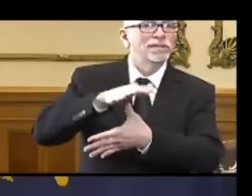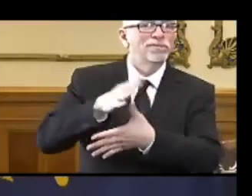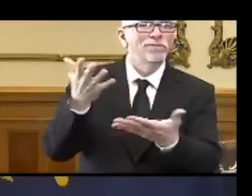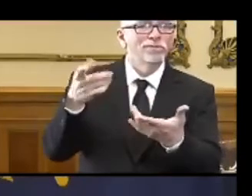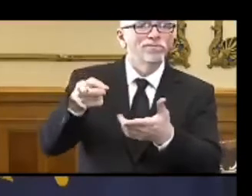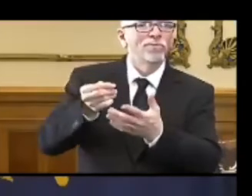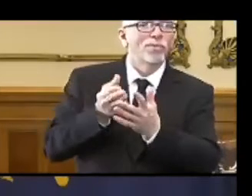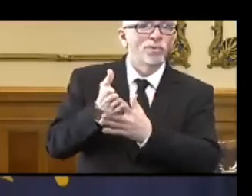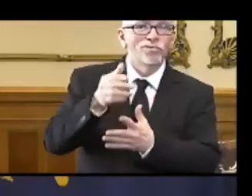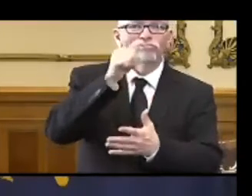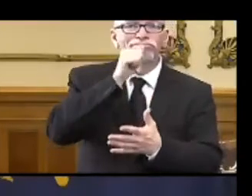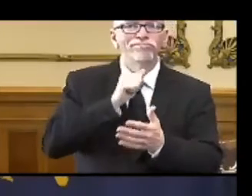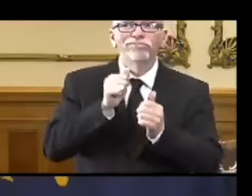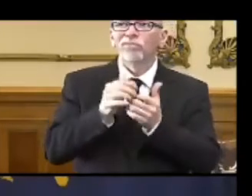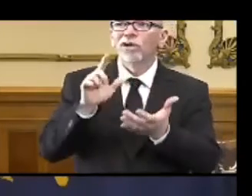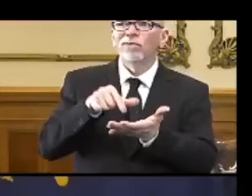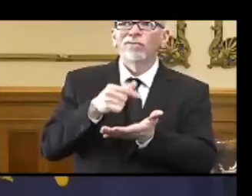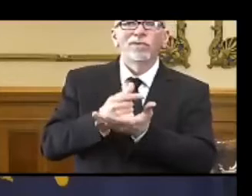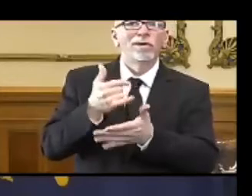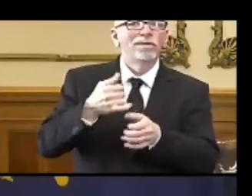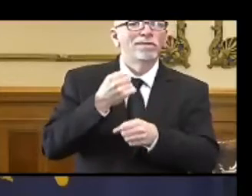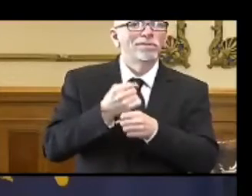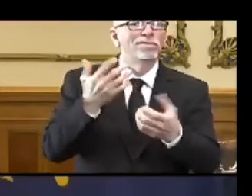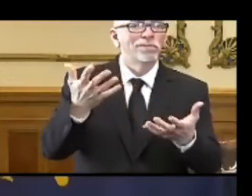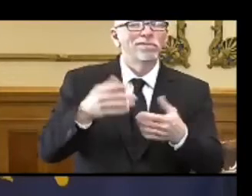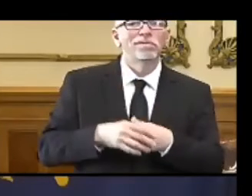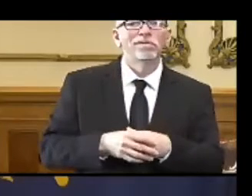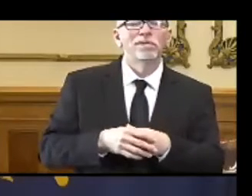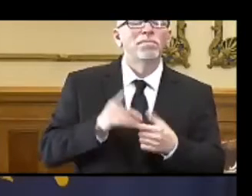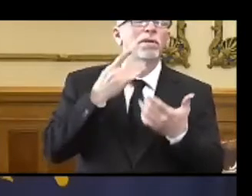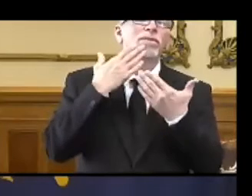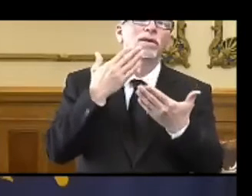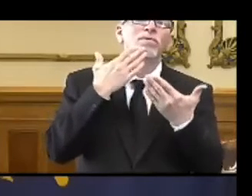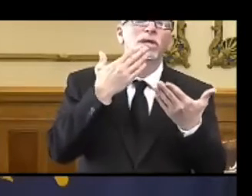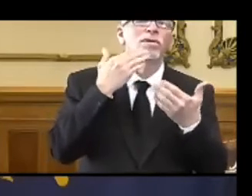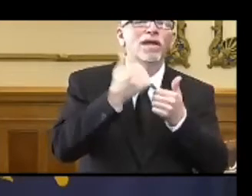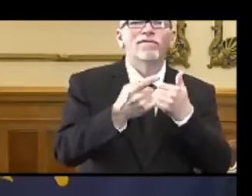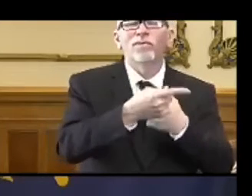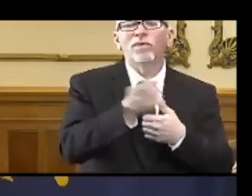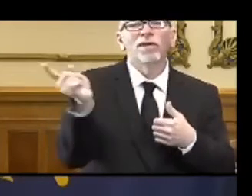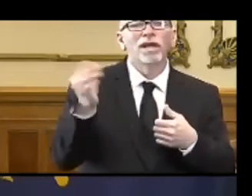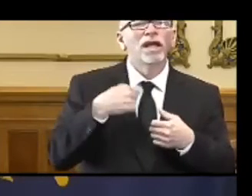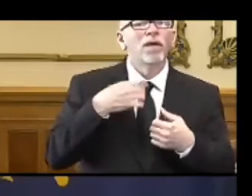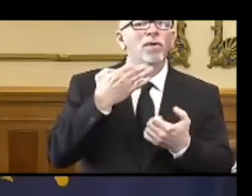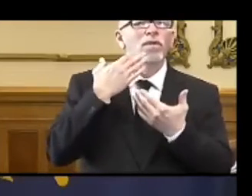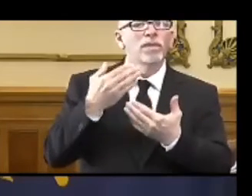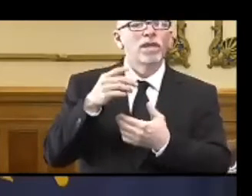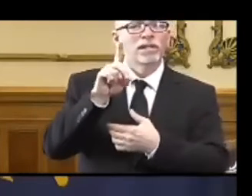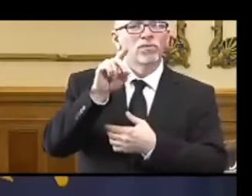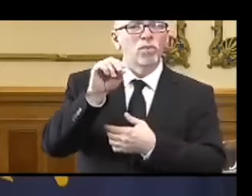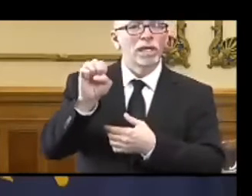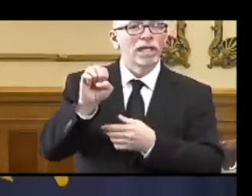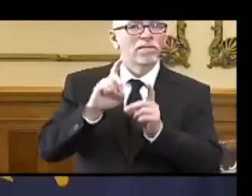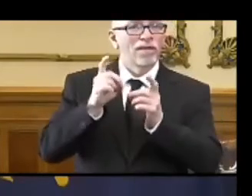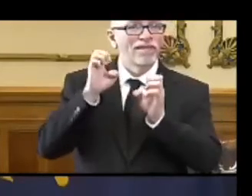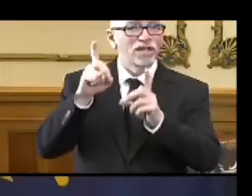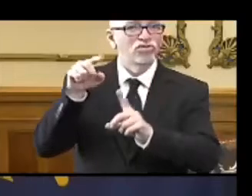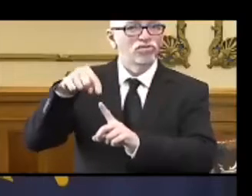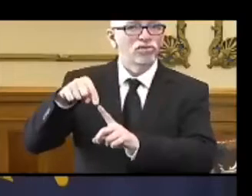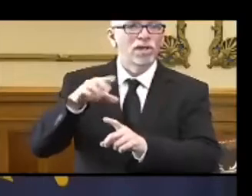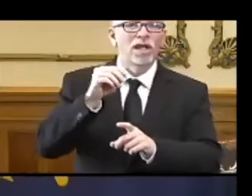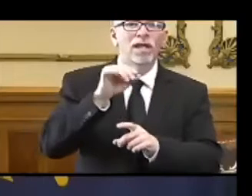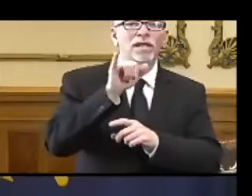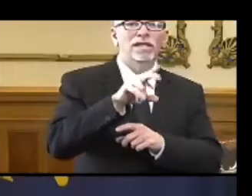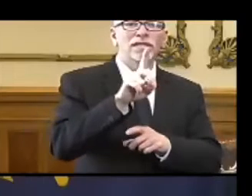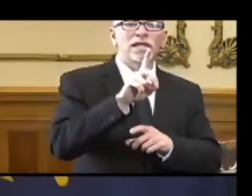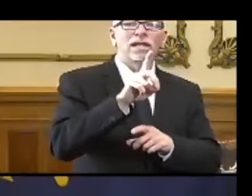they're going through in this unique circumstance. Thank you, thank you, thank you. I want to also thank DOE and the